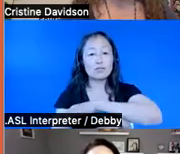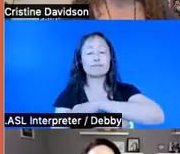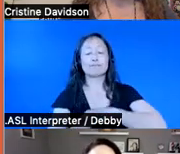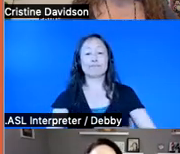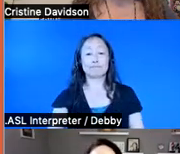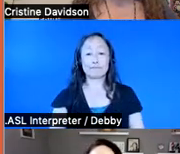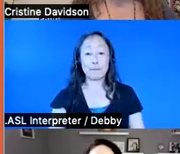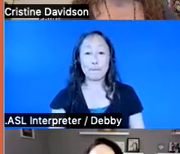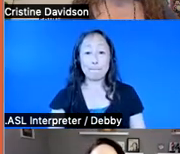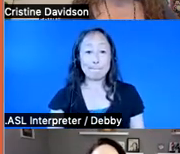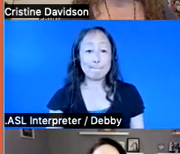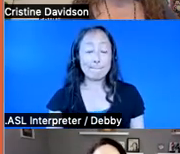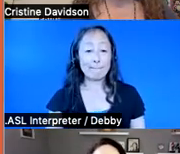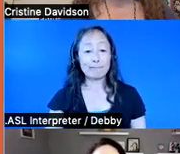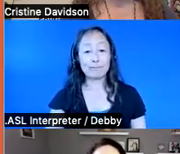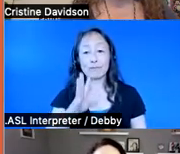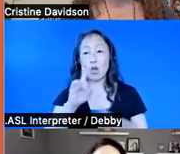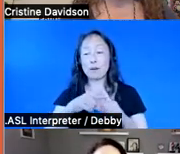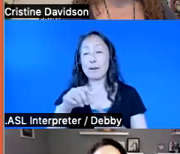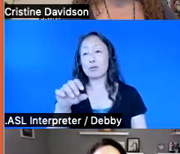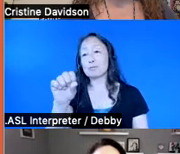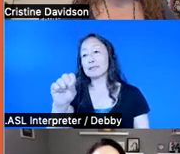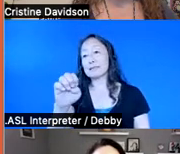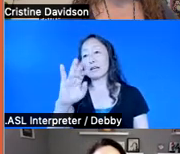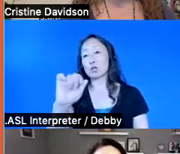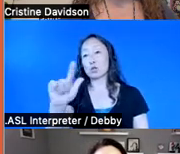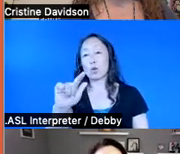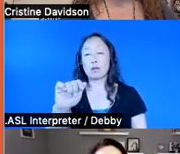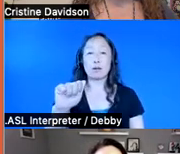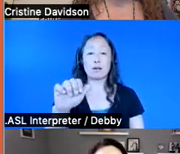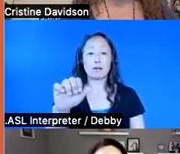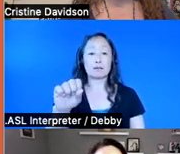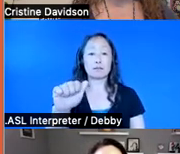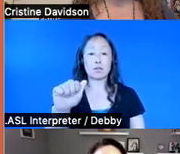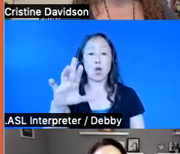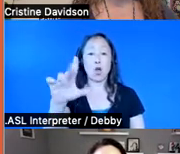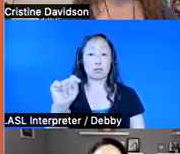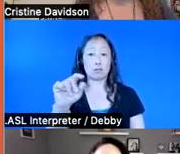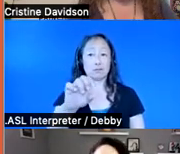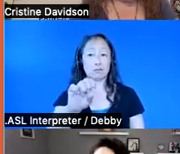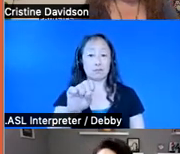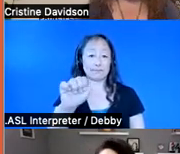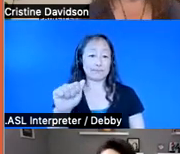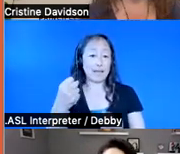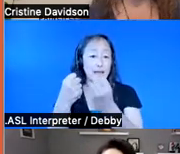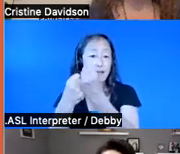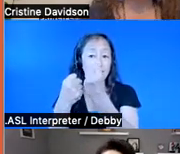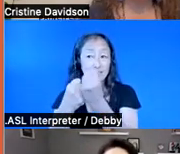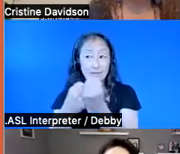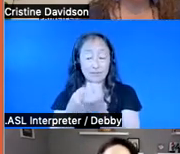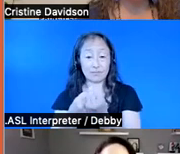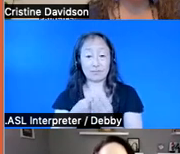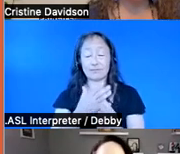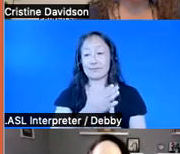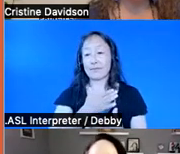foundations on sexual assault advocacy. And I'm glad that you all are so, that